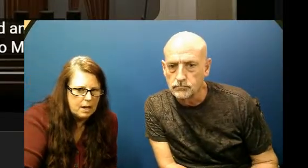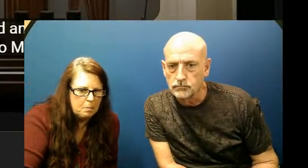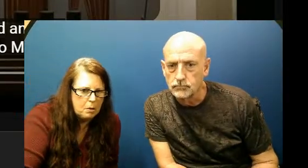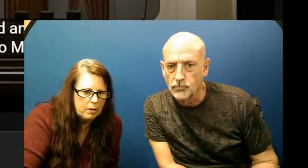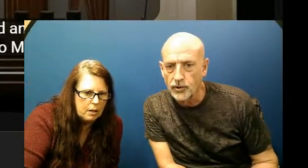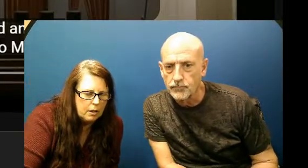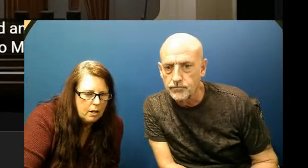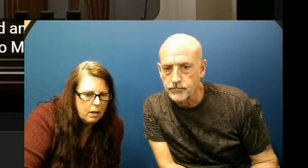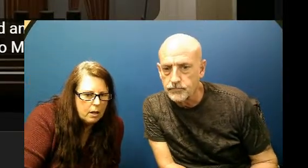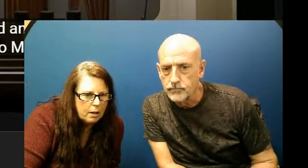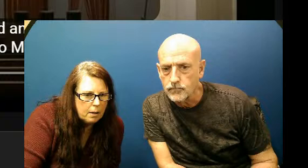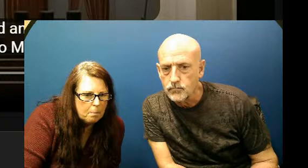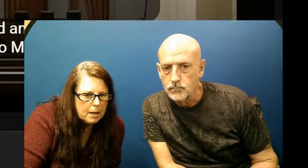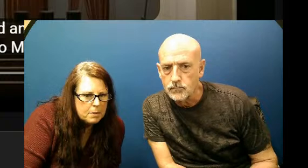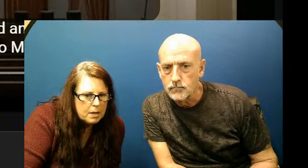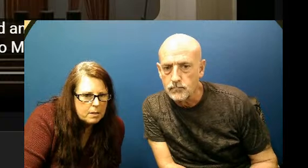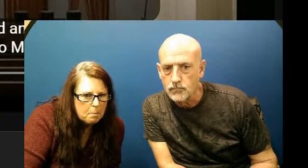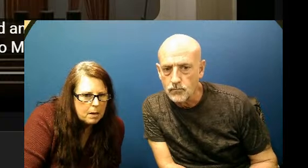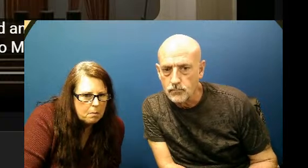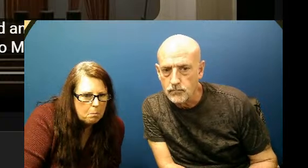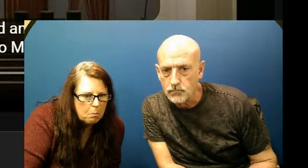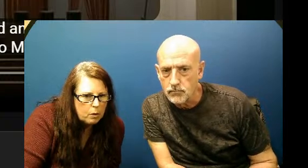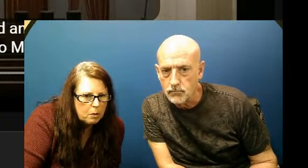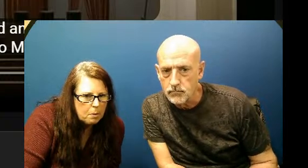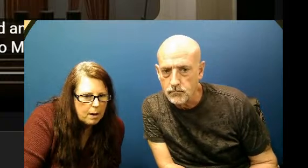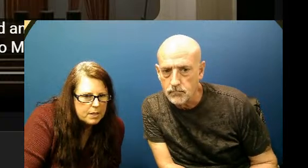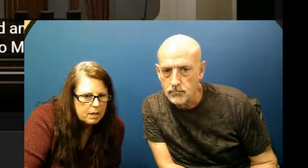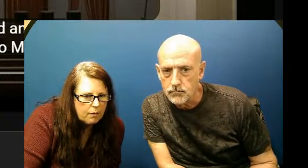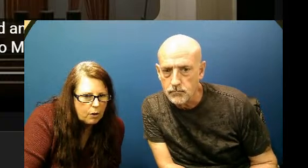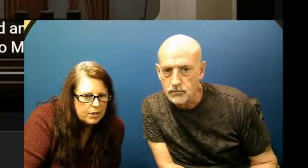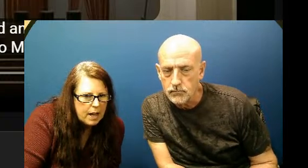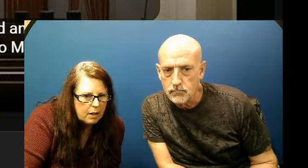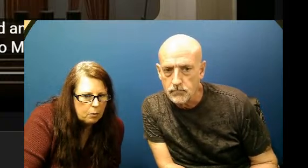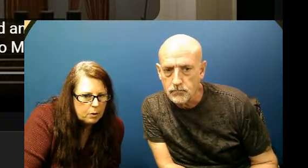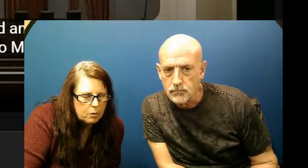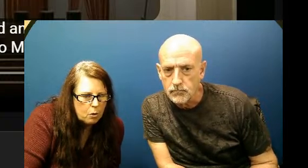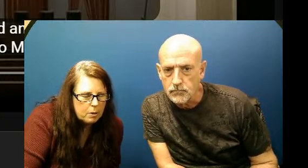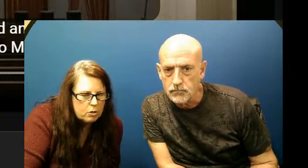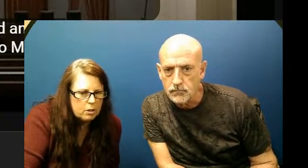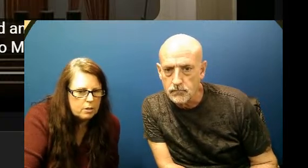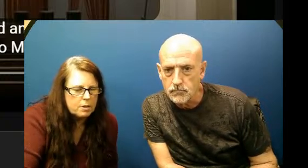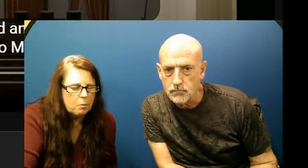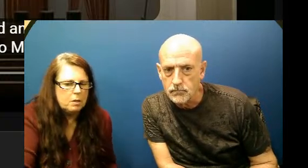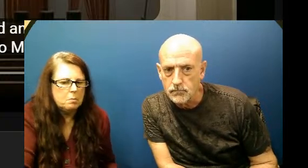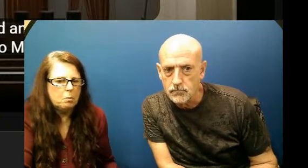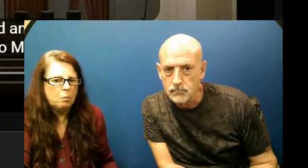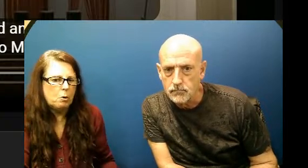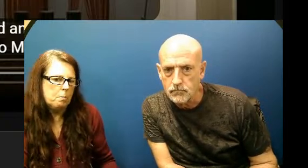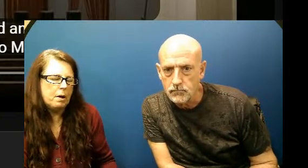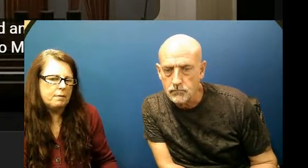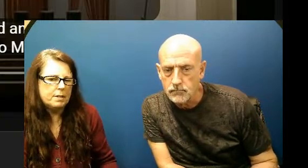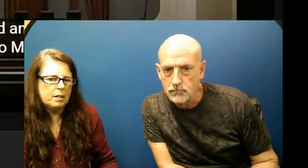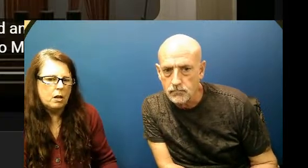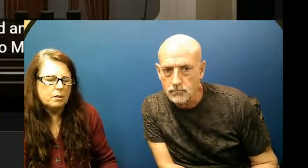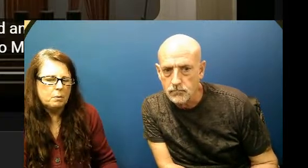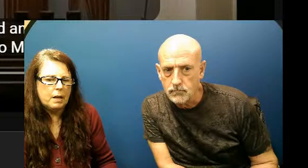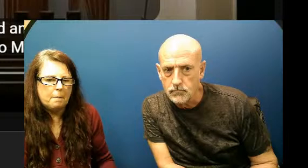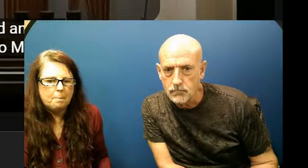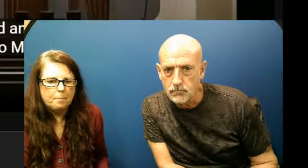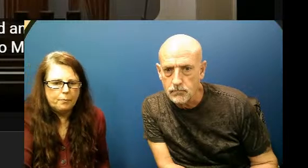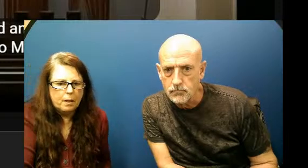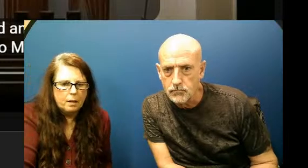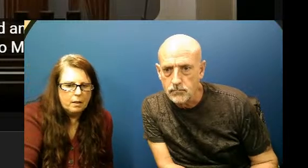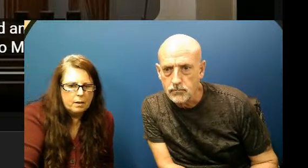the time on there. Pam says I meant more the privacy of our data with corporations, that we need more privacy laws